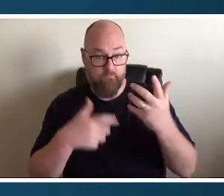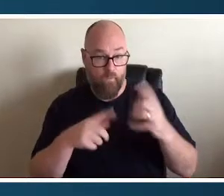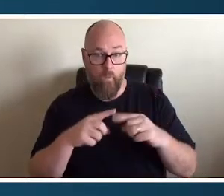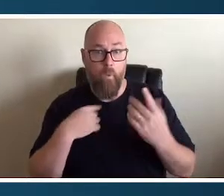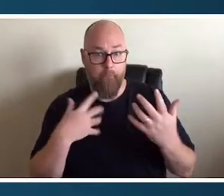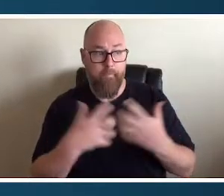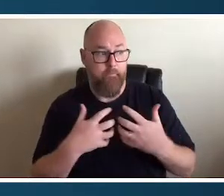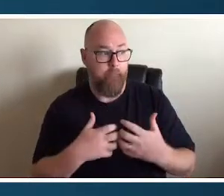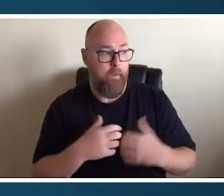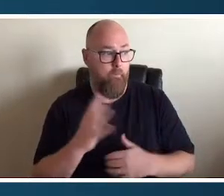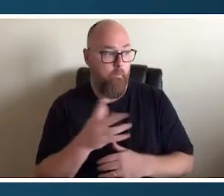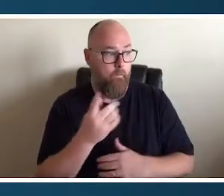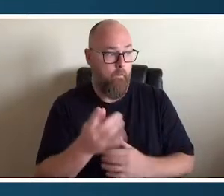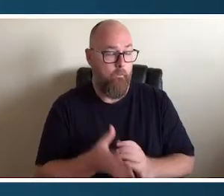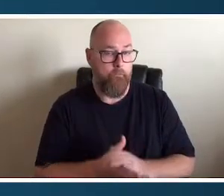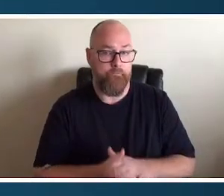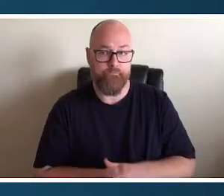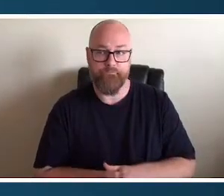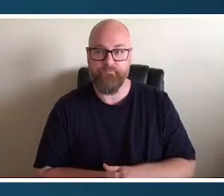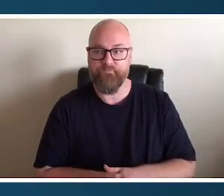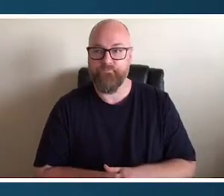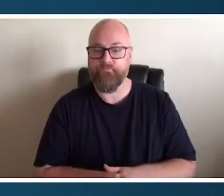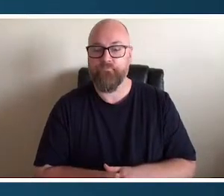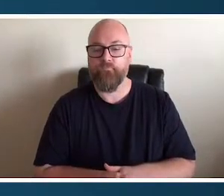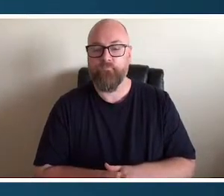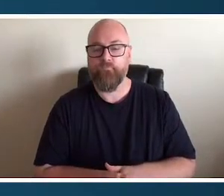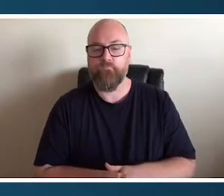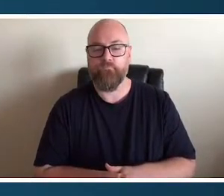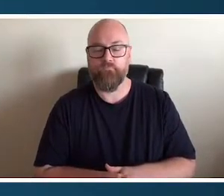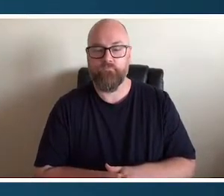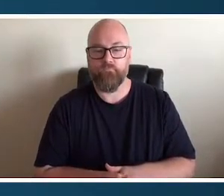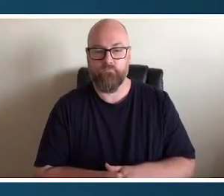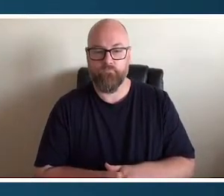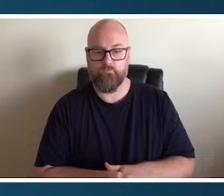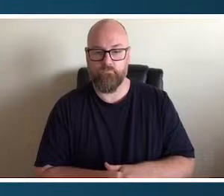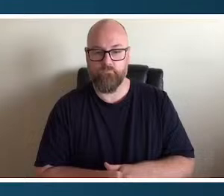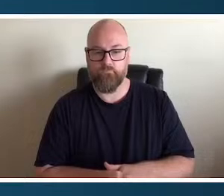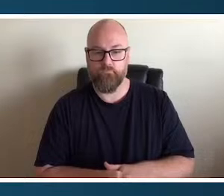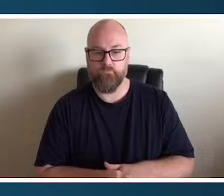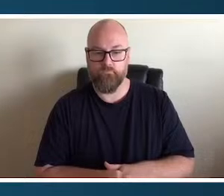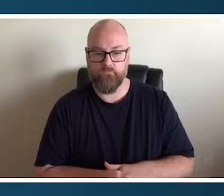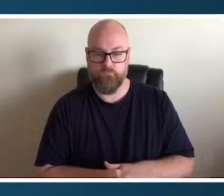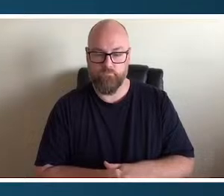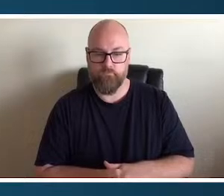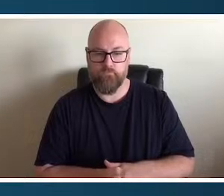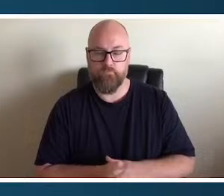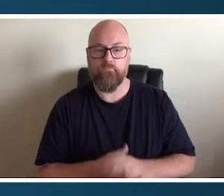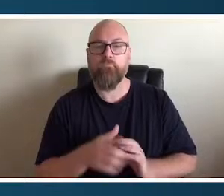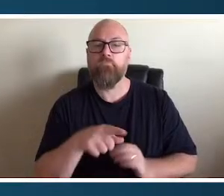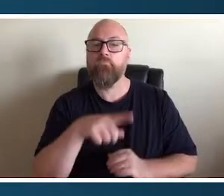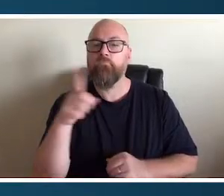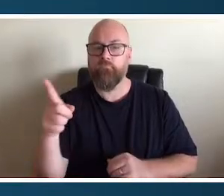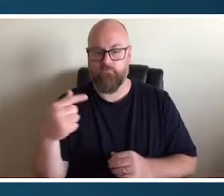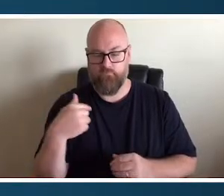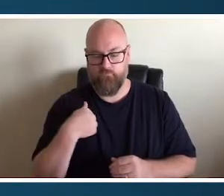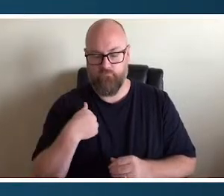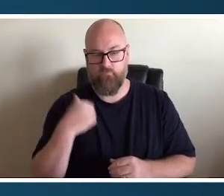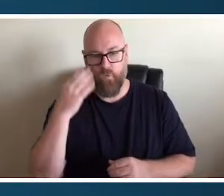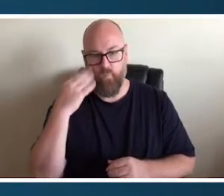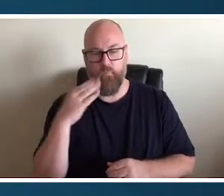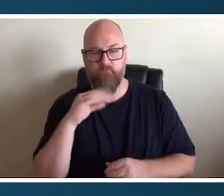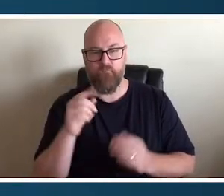One more. There's one more question over here. Yes. Oh, hi. Yeah. My name is Soitawan Mienmani. I'm from Laos, independent